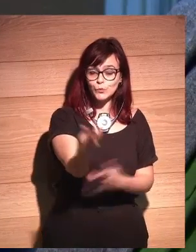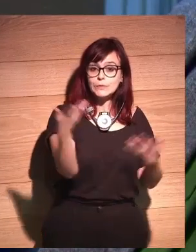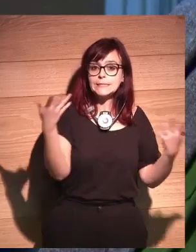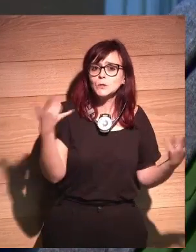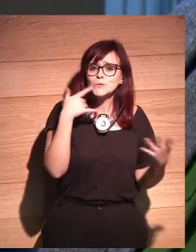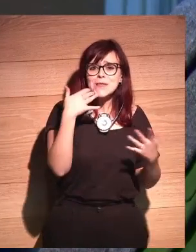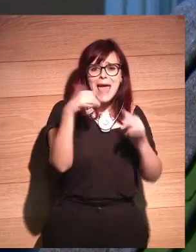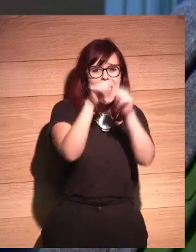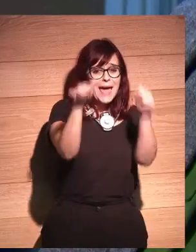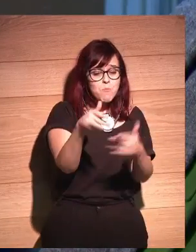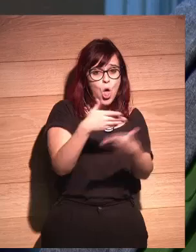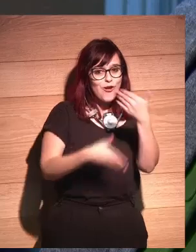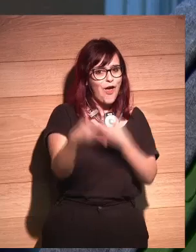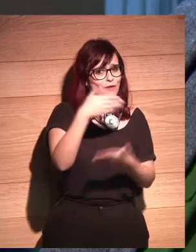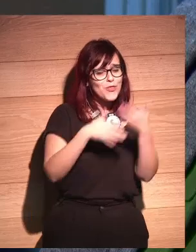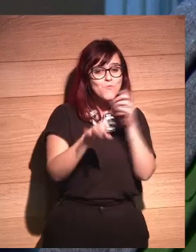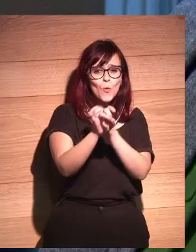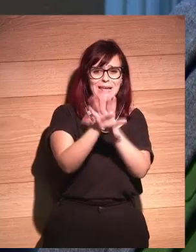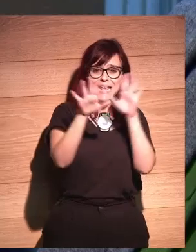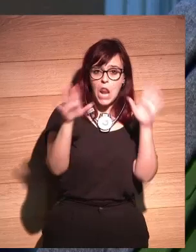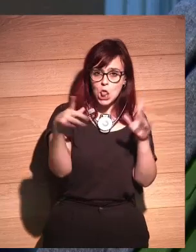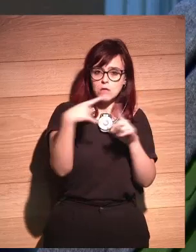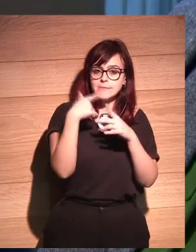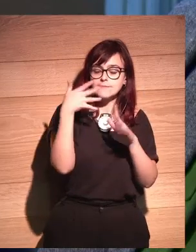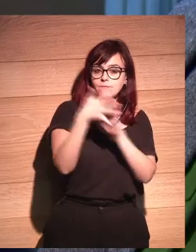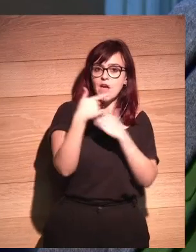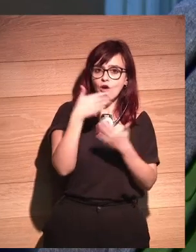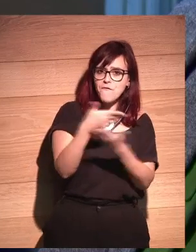said, okay, yeah, we do that. And they did it for all the construction sites.